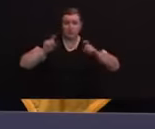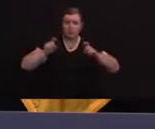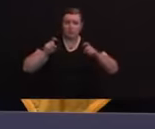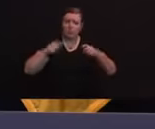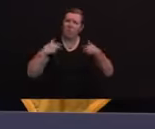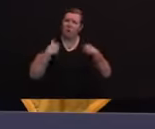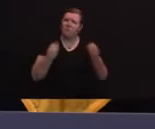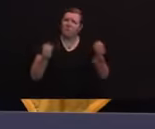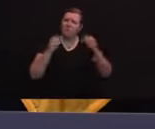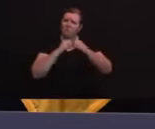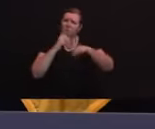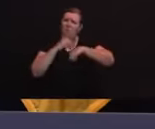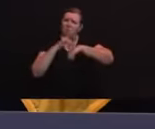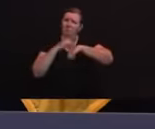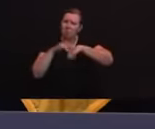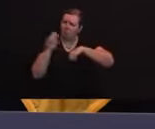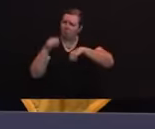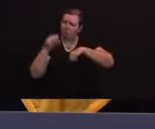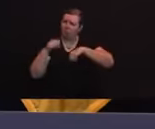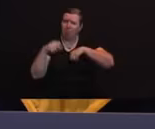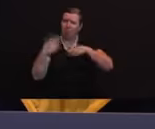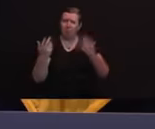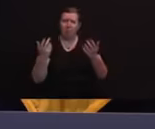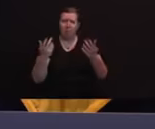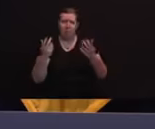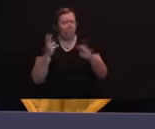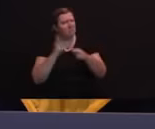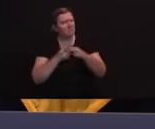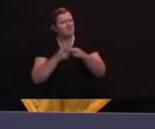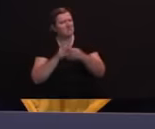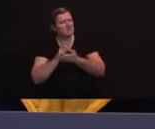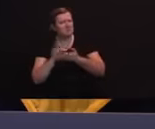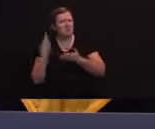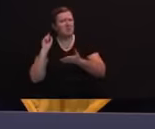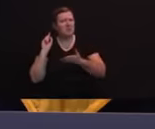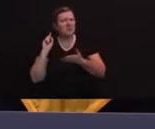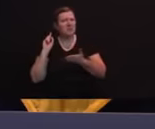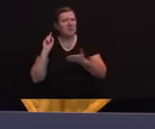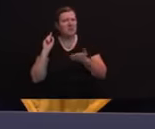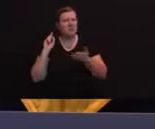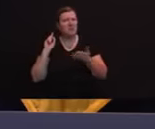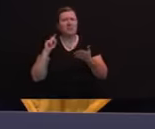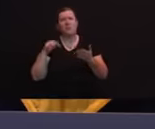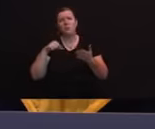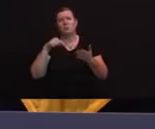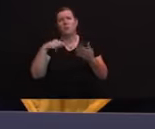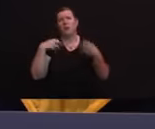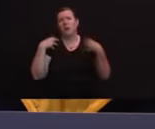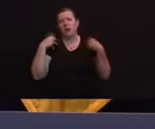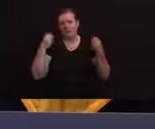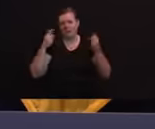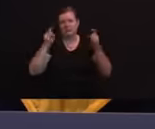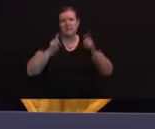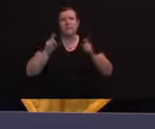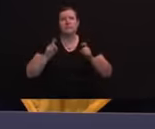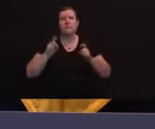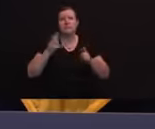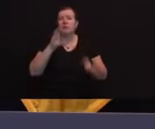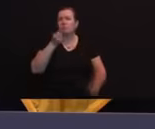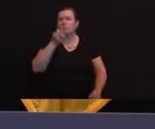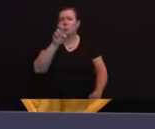And that I mentioned at the end of the week, I believe I did the Q health test, C-U-E, health tests. I had a good